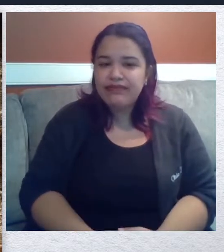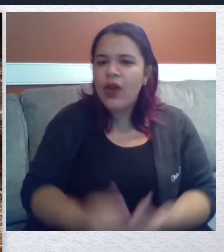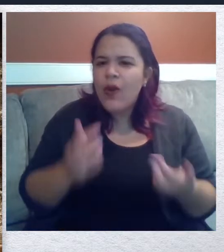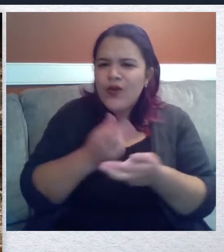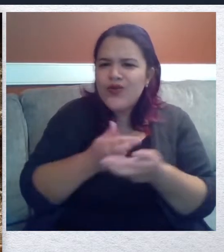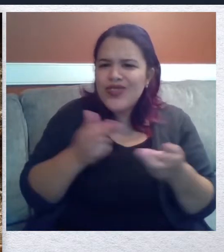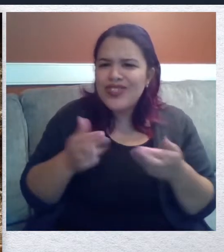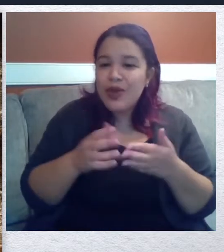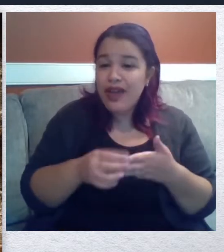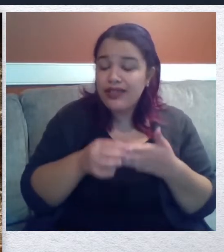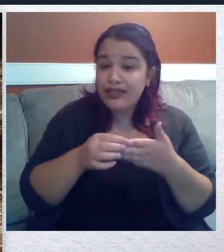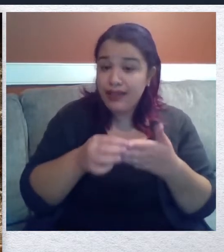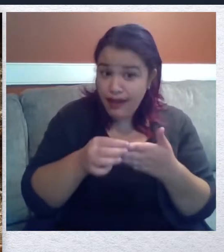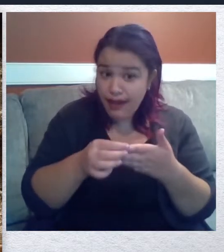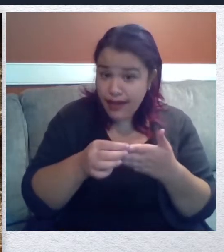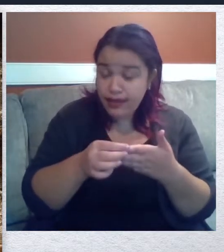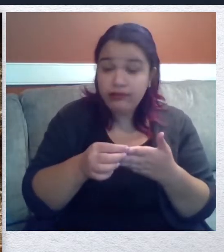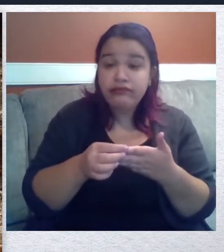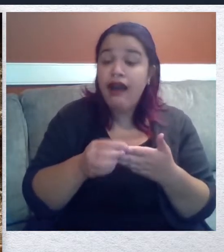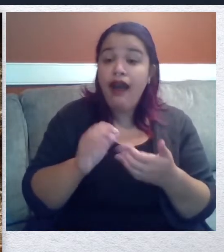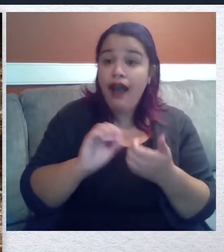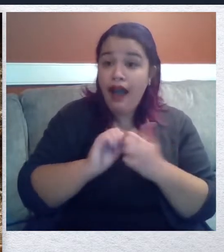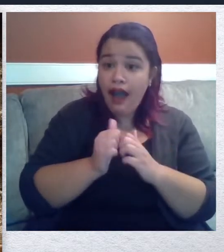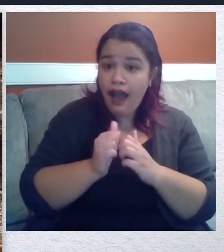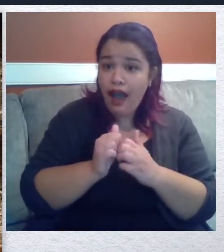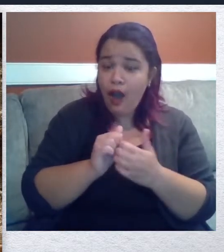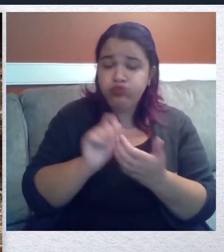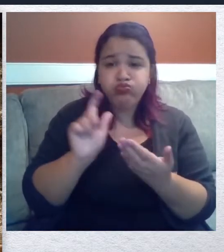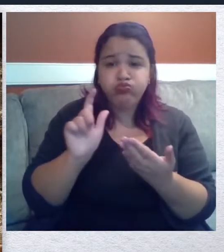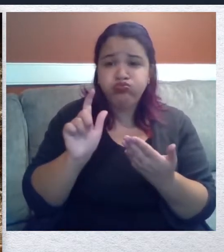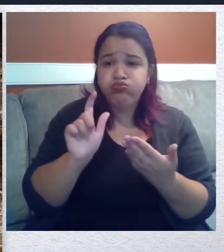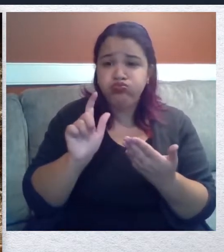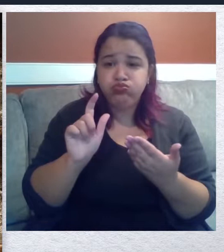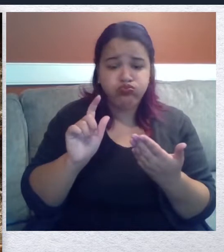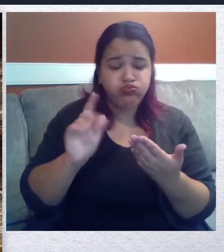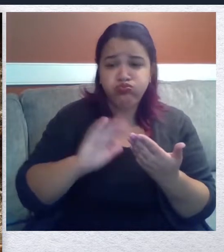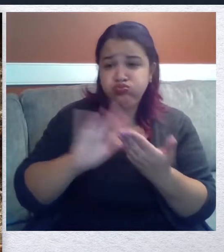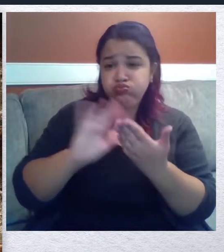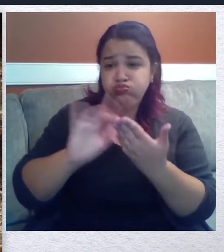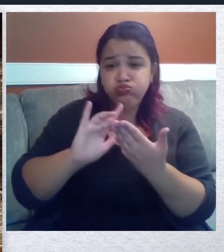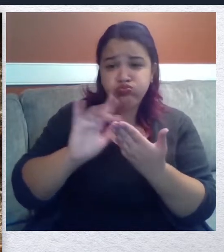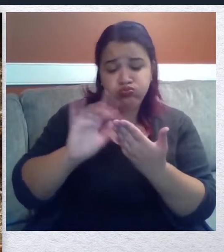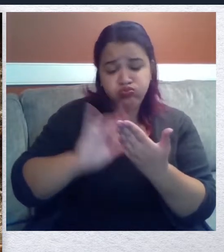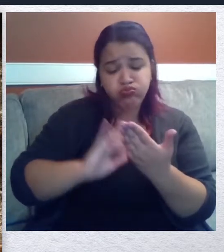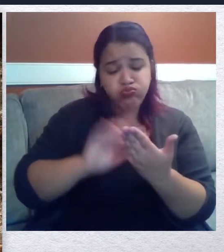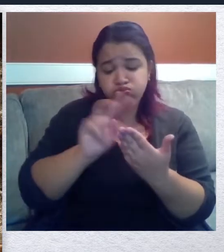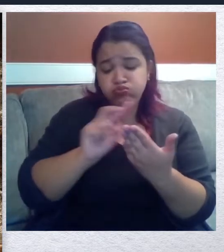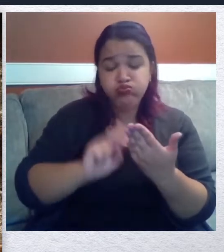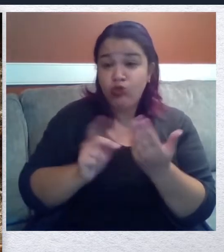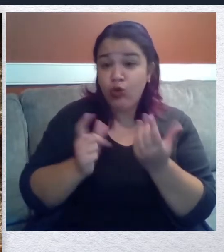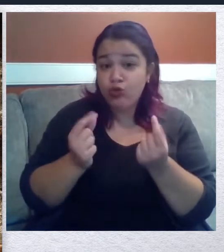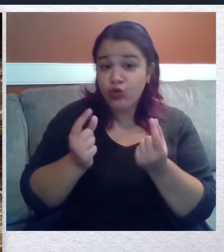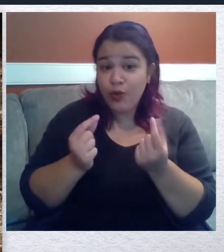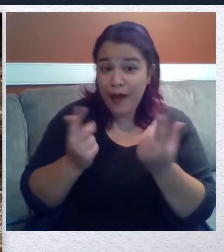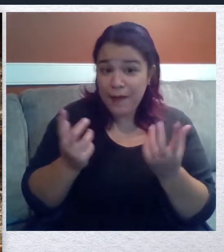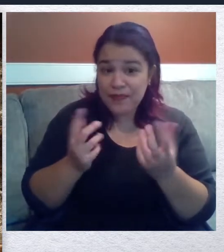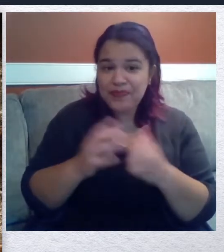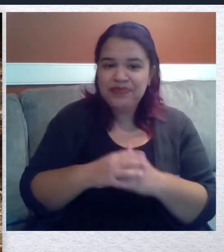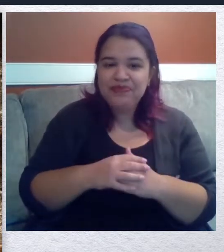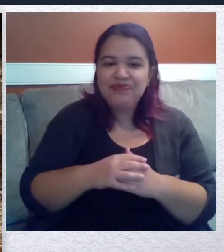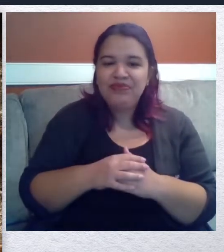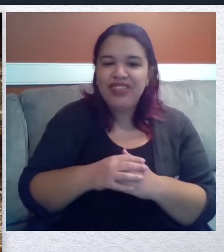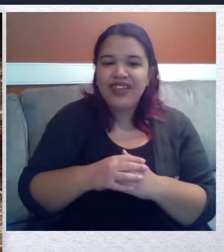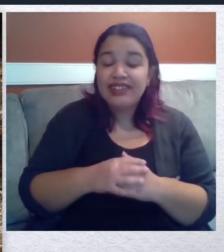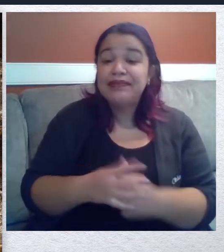guide. If you are accessing from a computer, you can simply click on the section you wish to refer